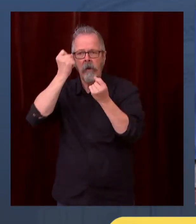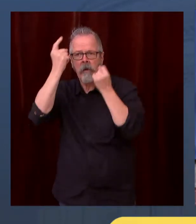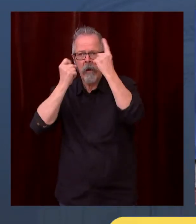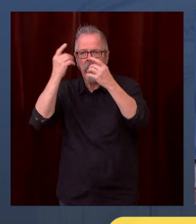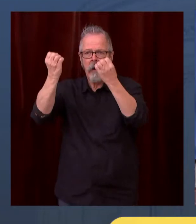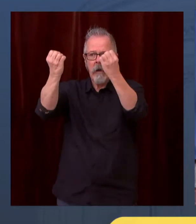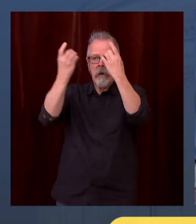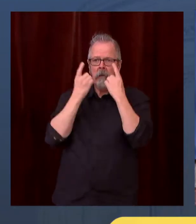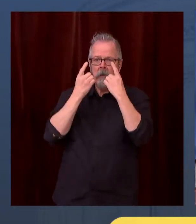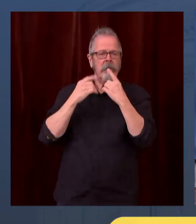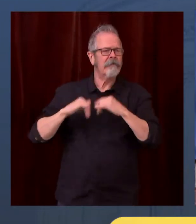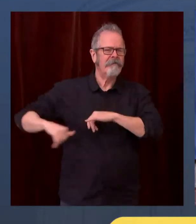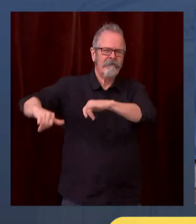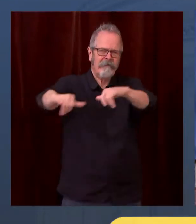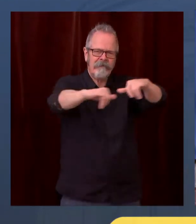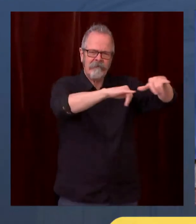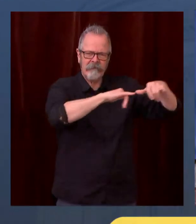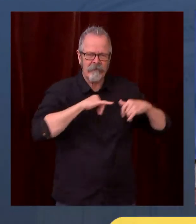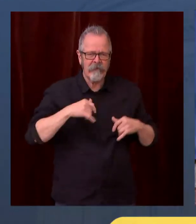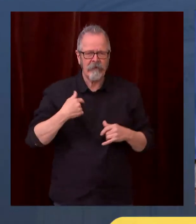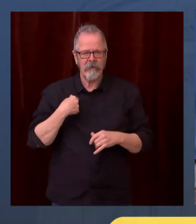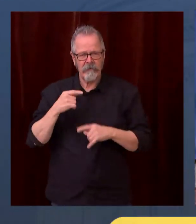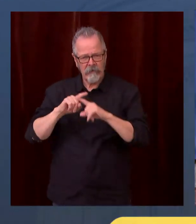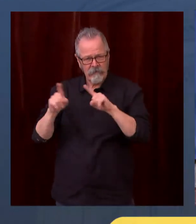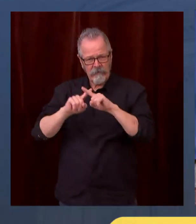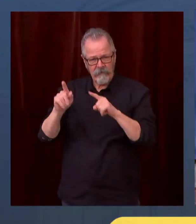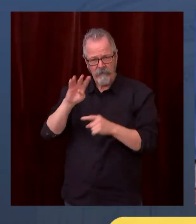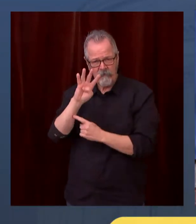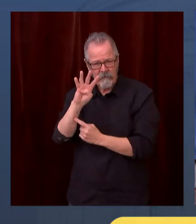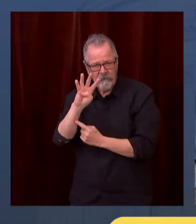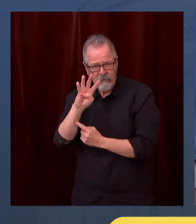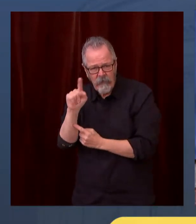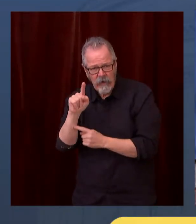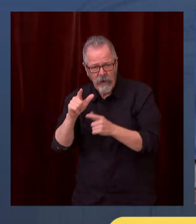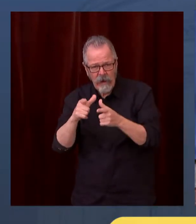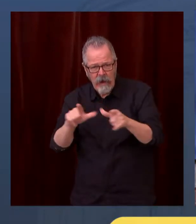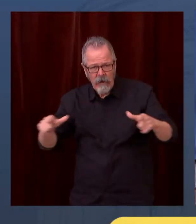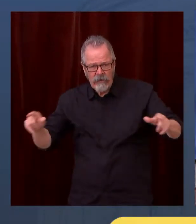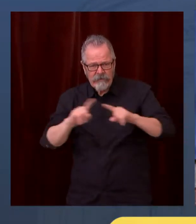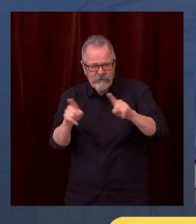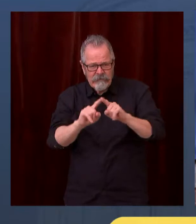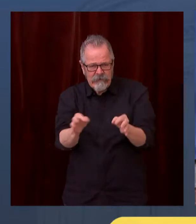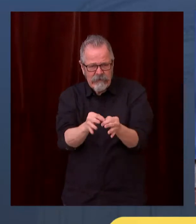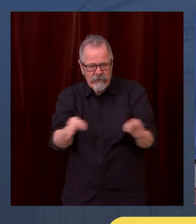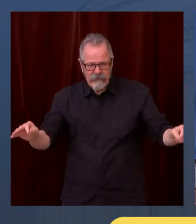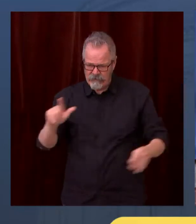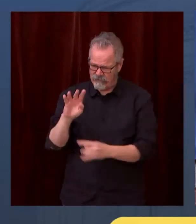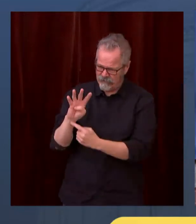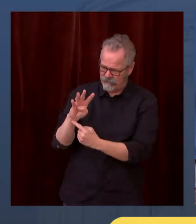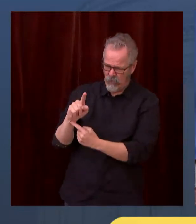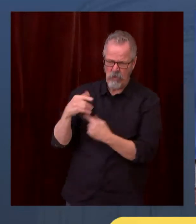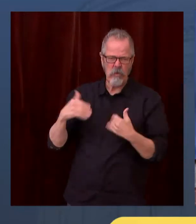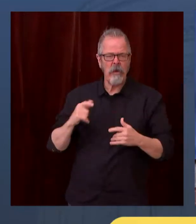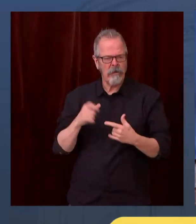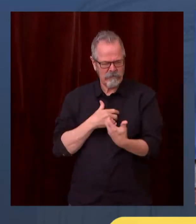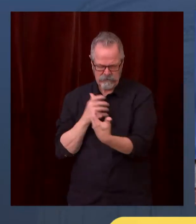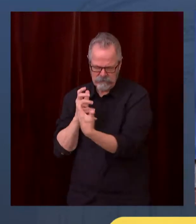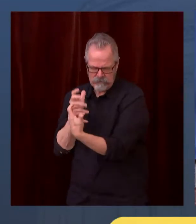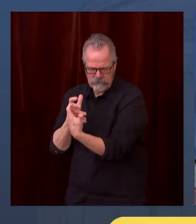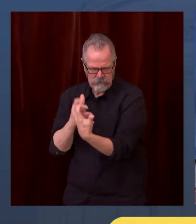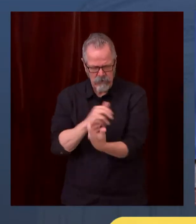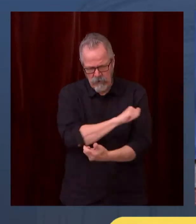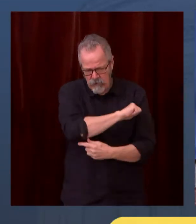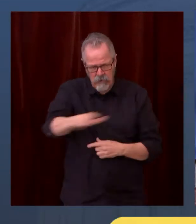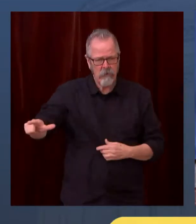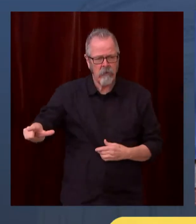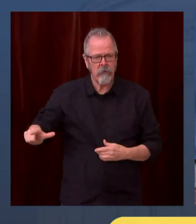So we've made progress, but we got more work to do, obviously, on this score. I want to reiterate something I